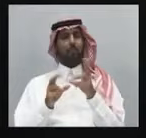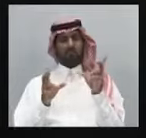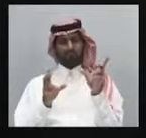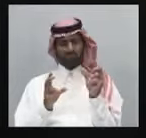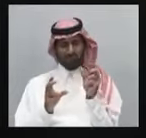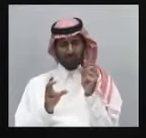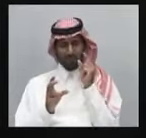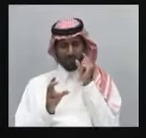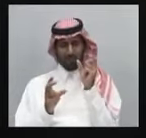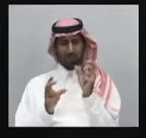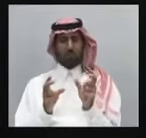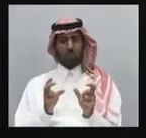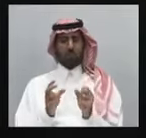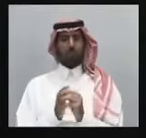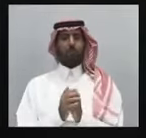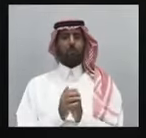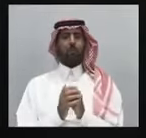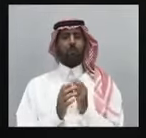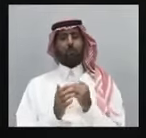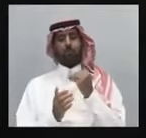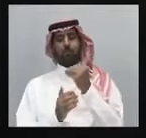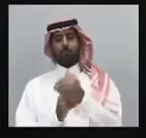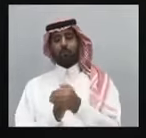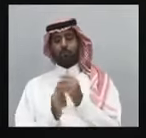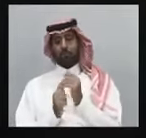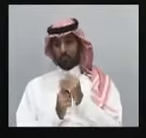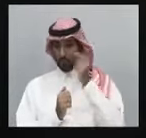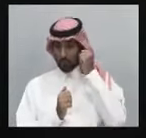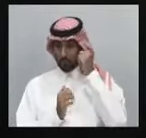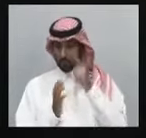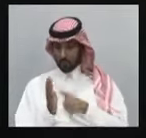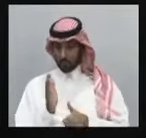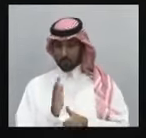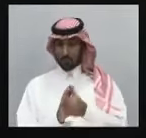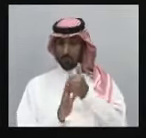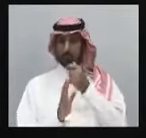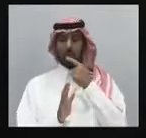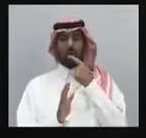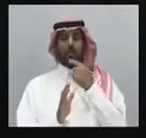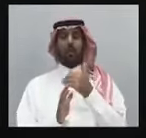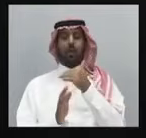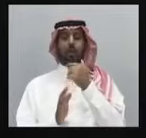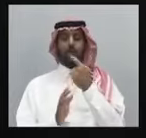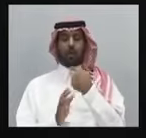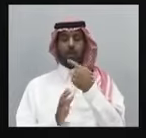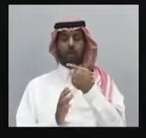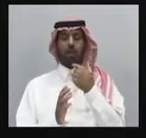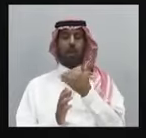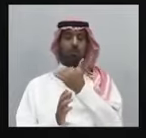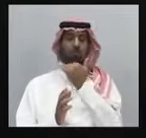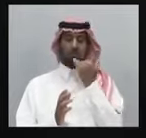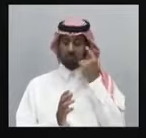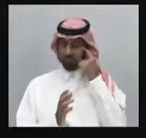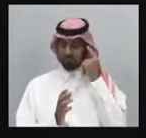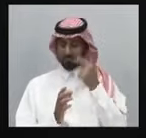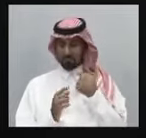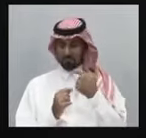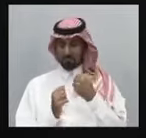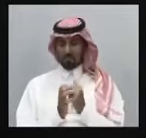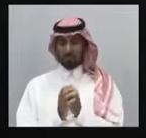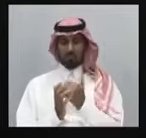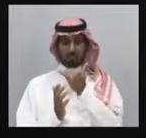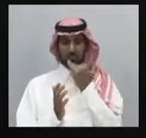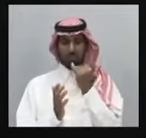the information. Next, you should be fluent in English. You are required to have a good